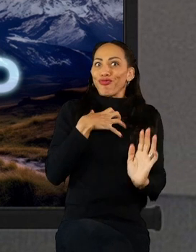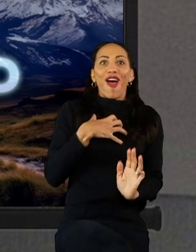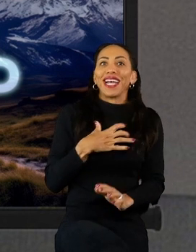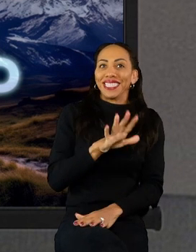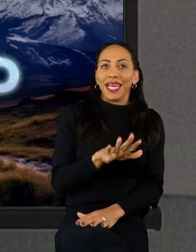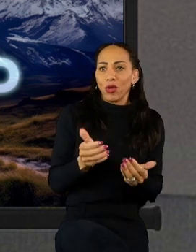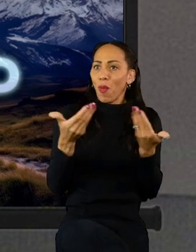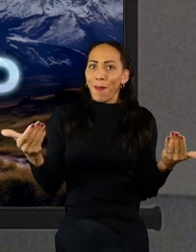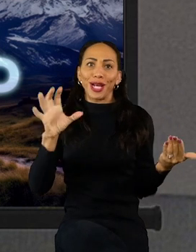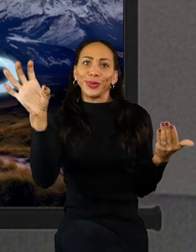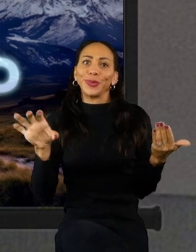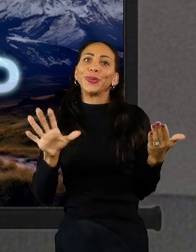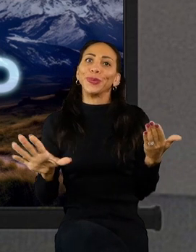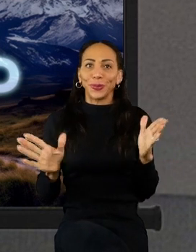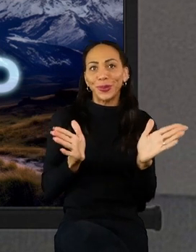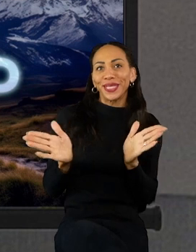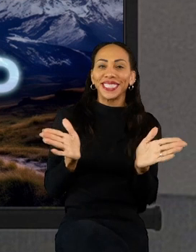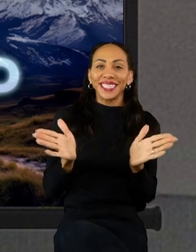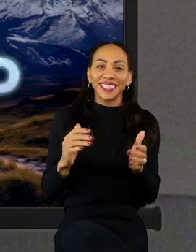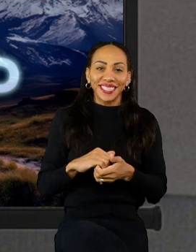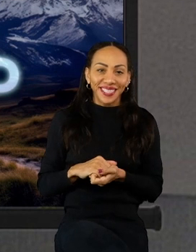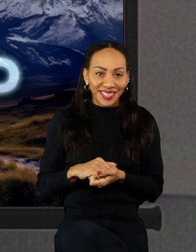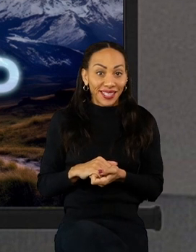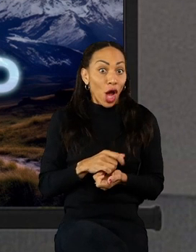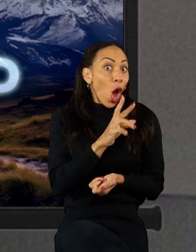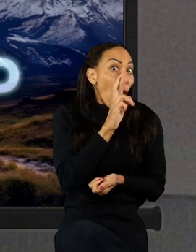will be surprising, and will hopefully then